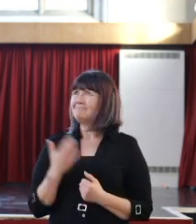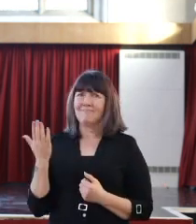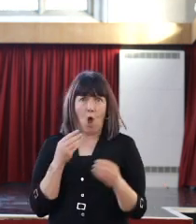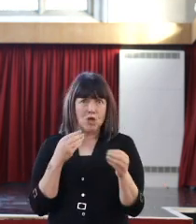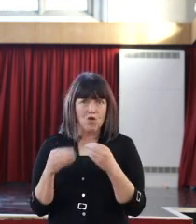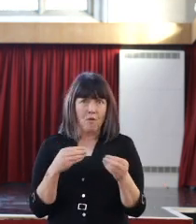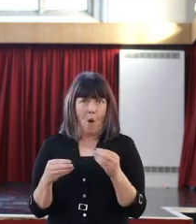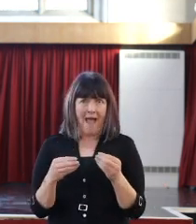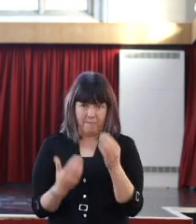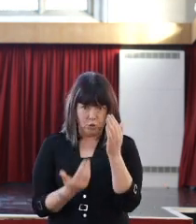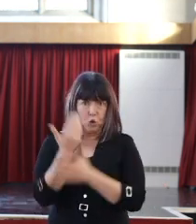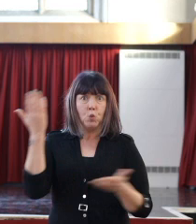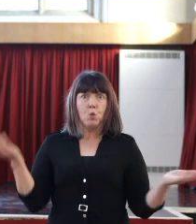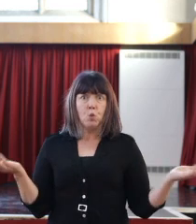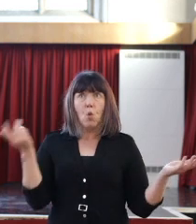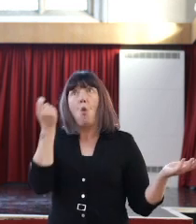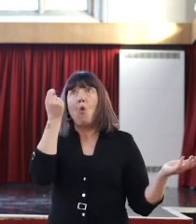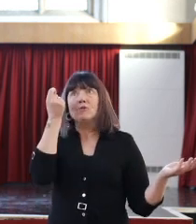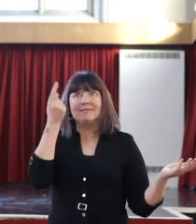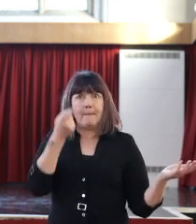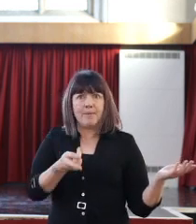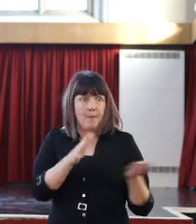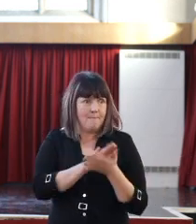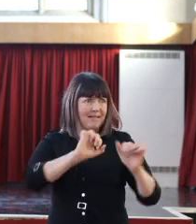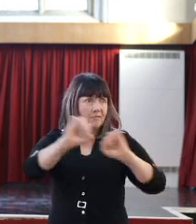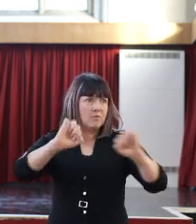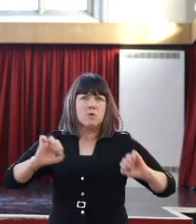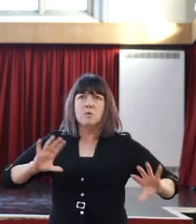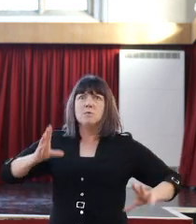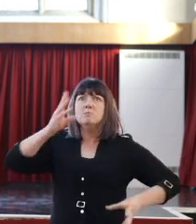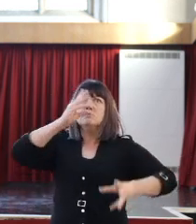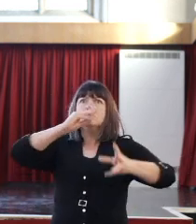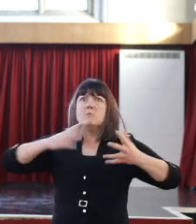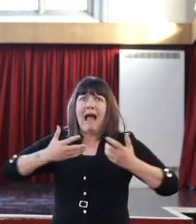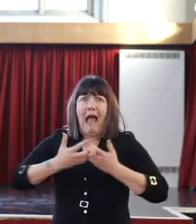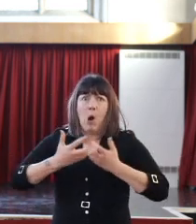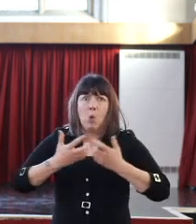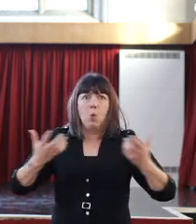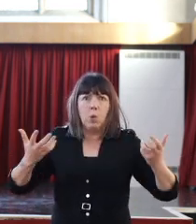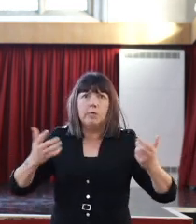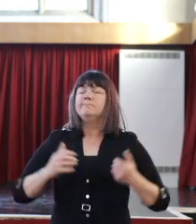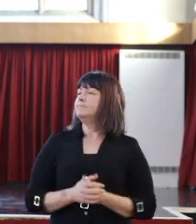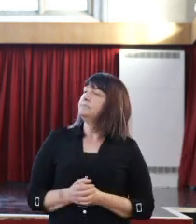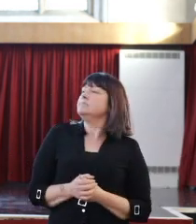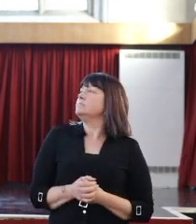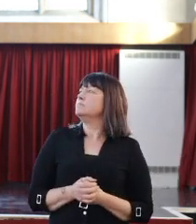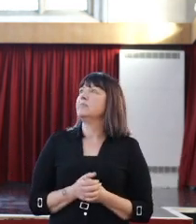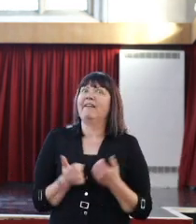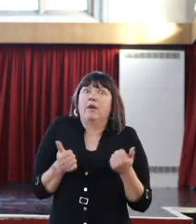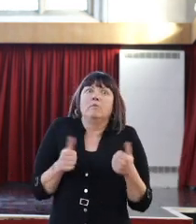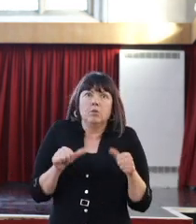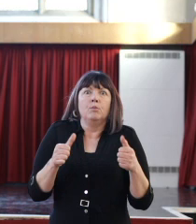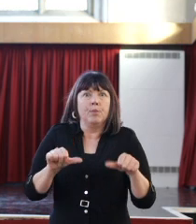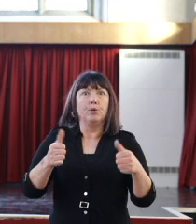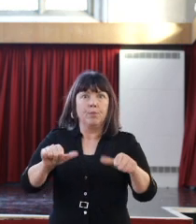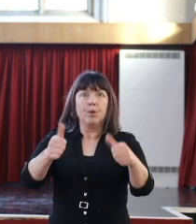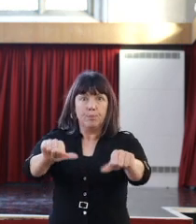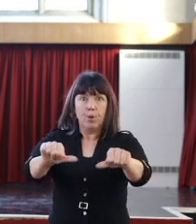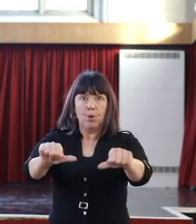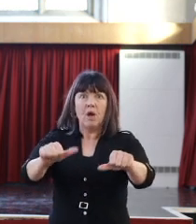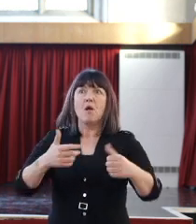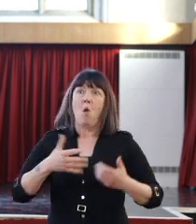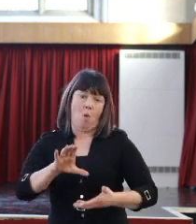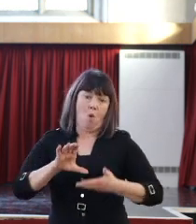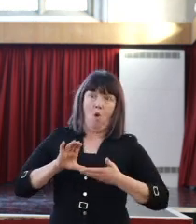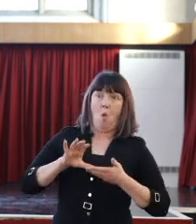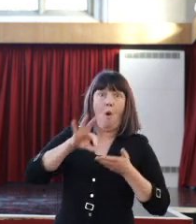new, and there was a really steep learning curve to it. And then, if you managed to get past all that, you actually managed to afford all the